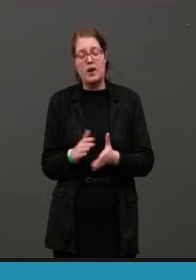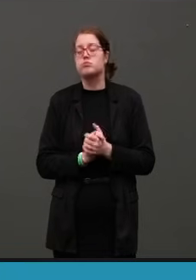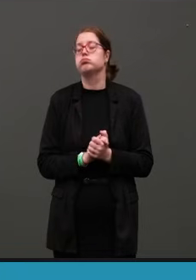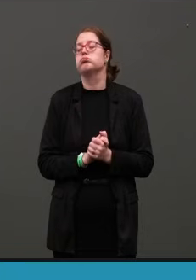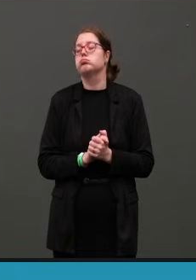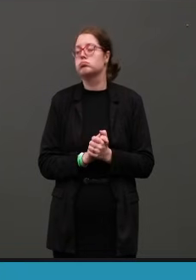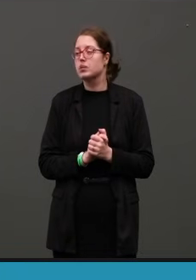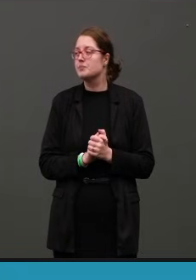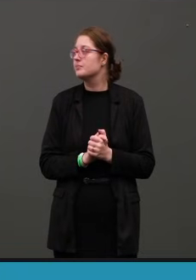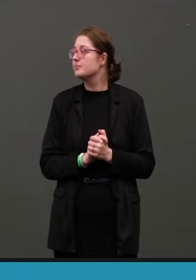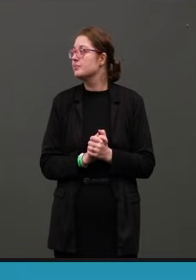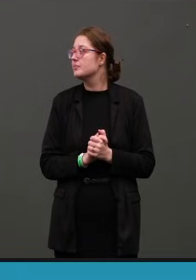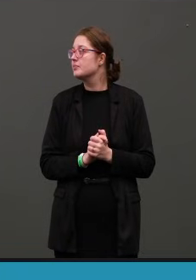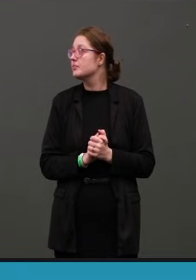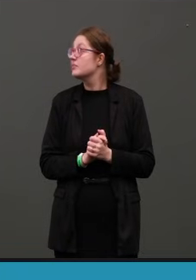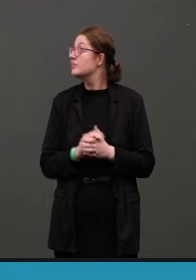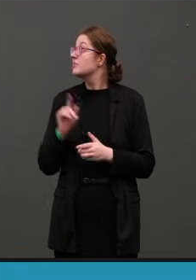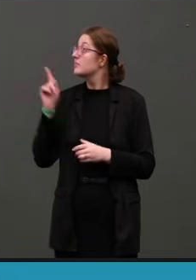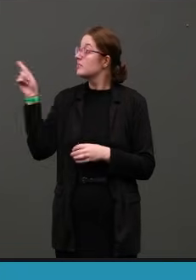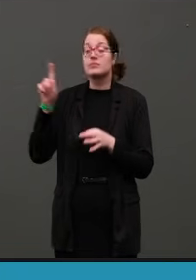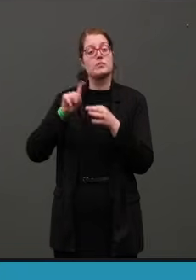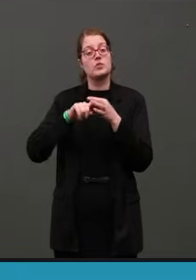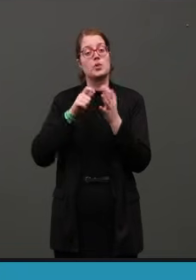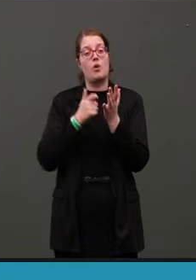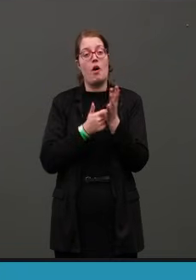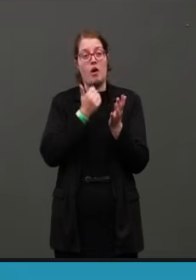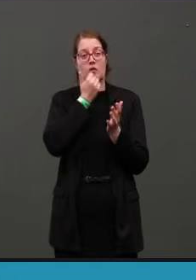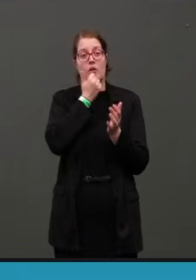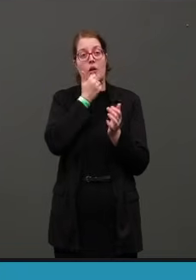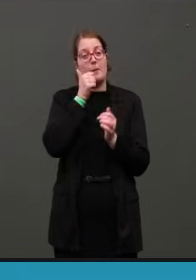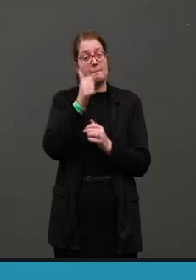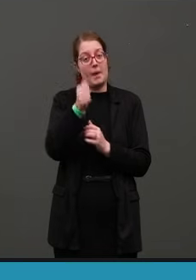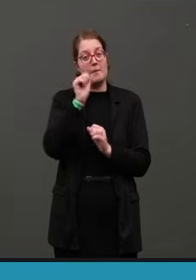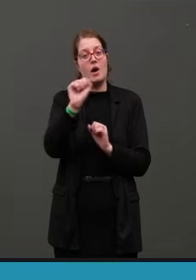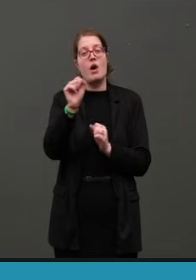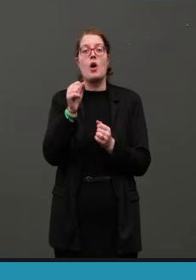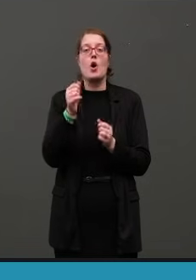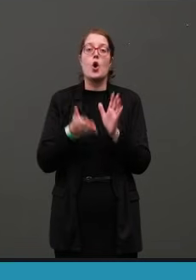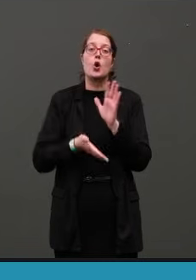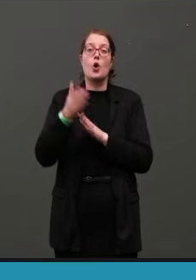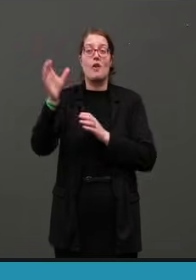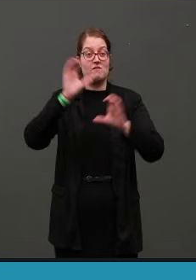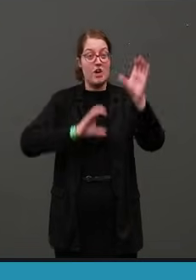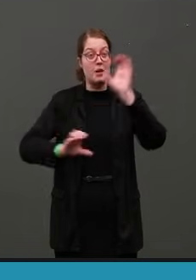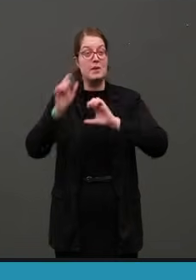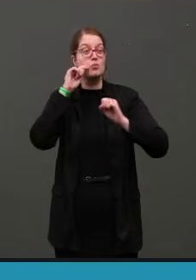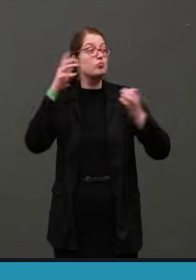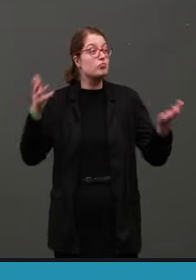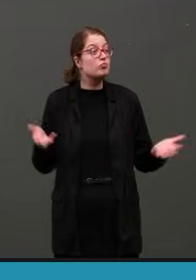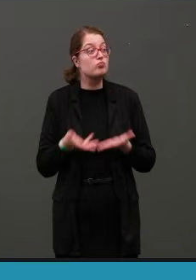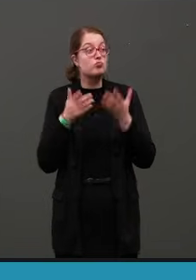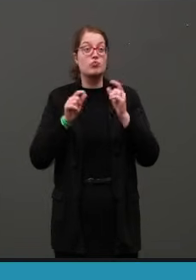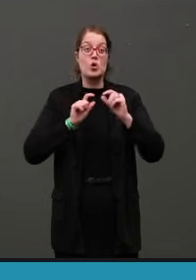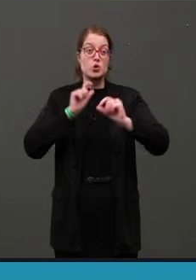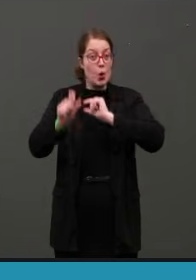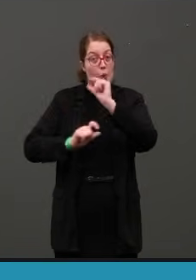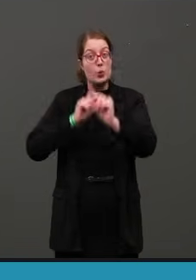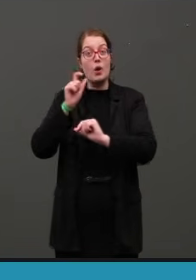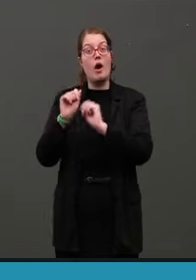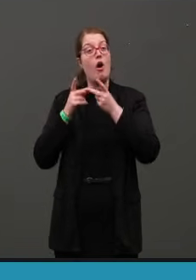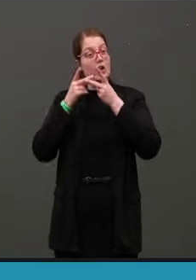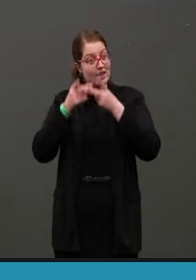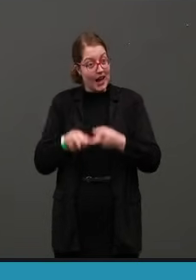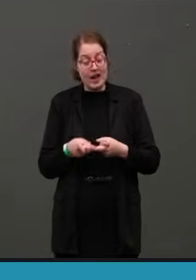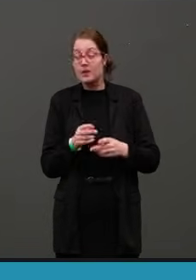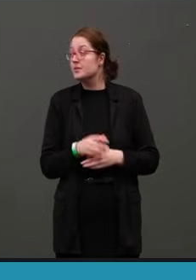That QR code will take you directly to her GoFundMe. Now, I was going to encourage you all to donate towards her care. But it's now